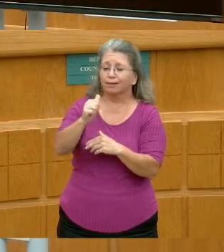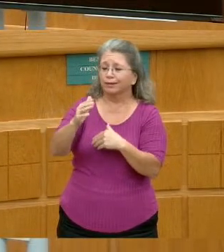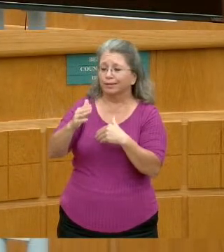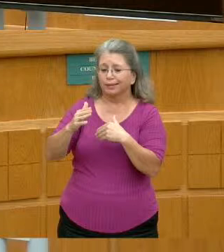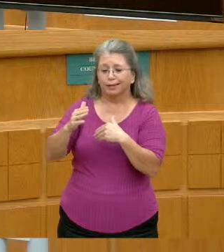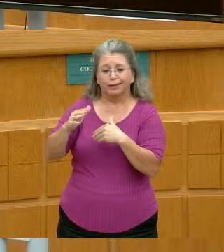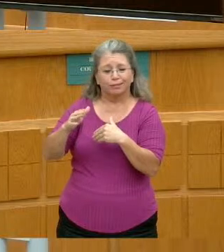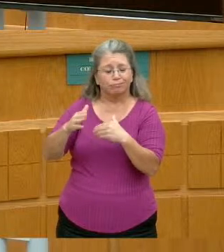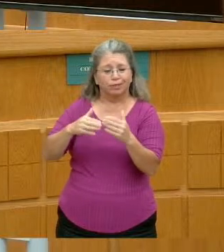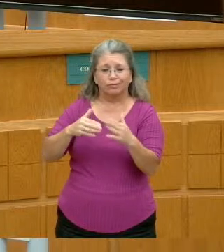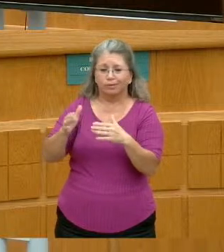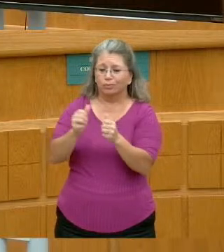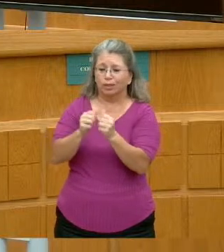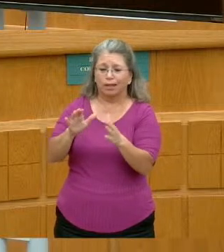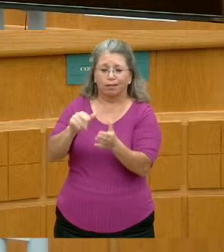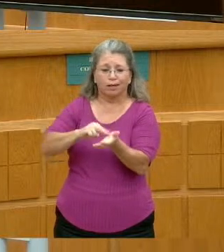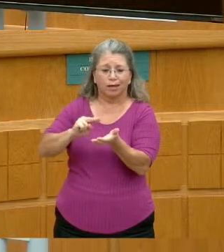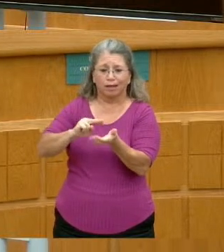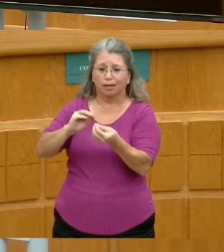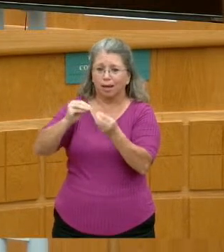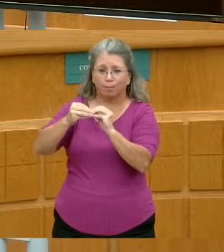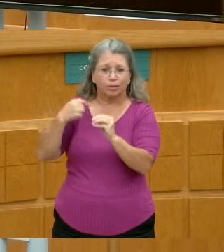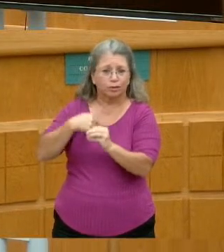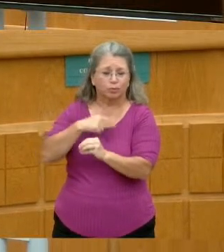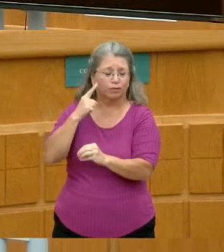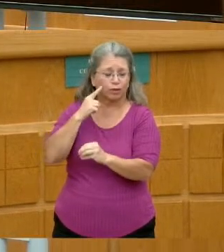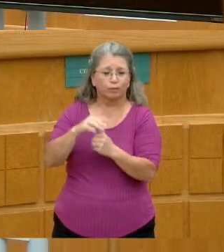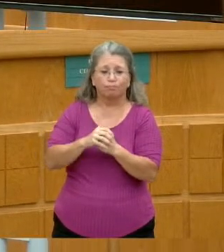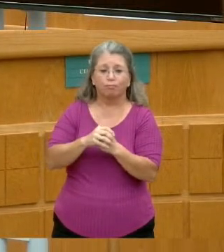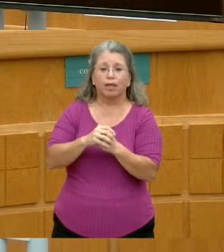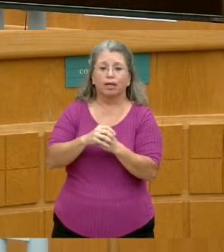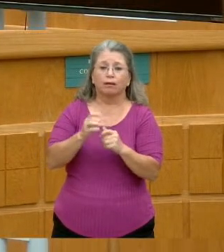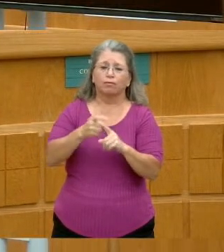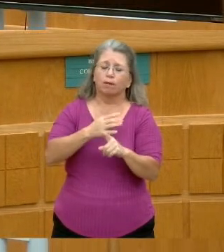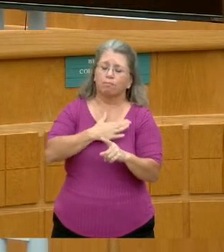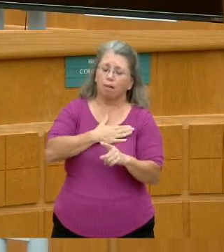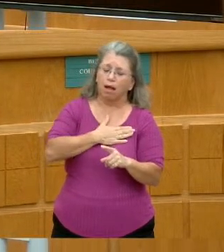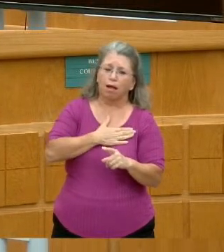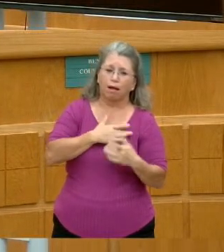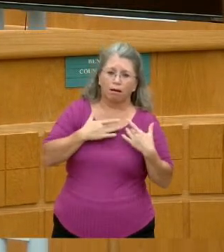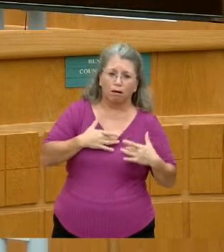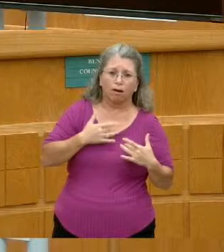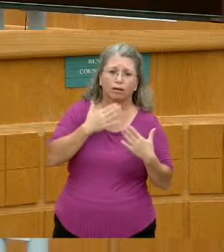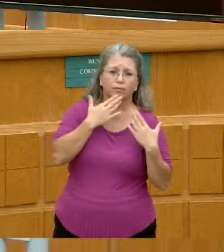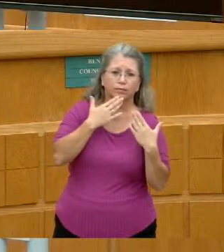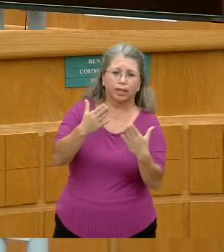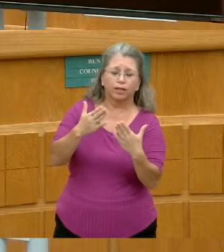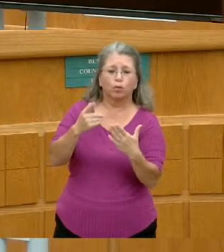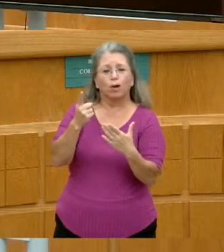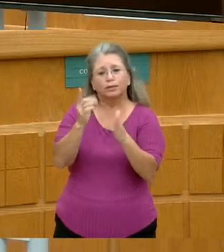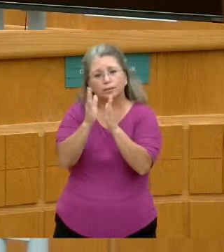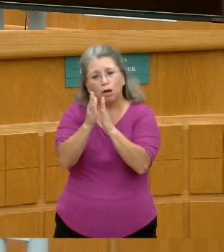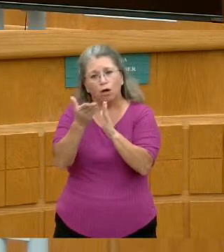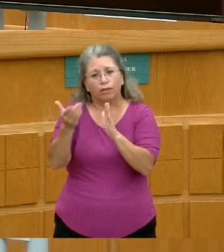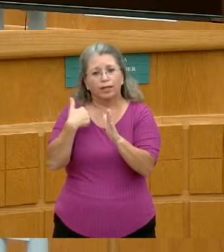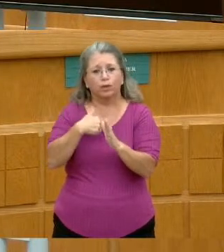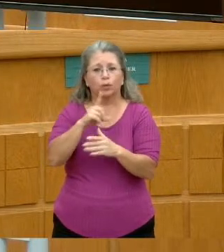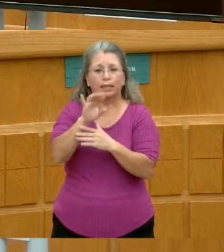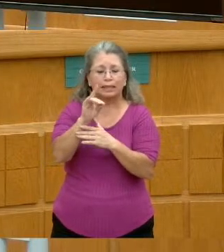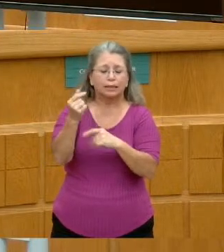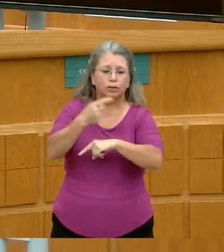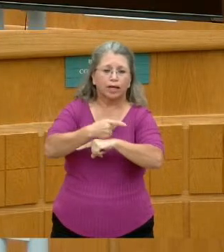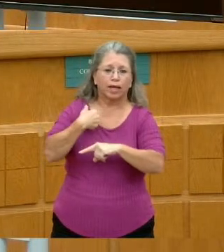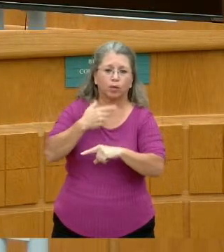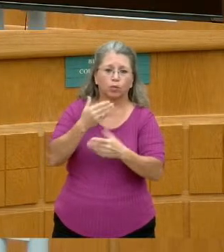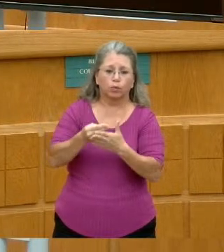So from the bottom of my heart, thank you. One small thing we did today is we bought them some lunch.